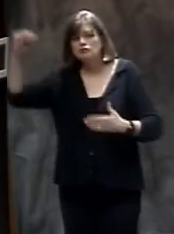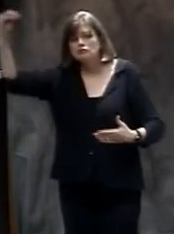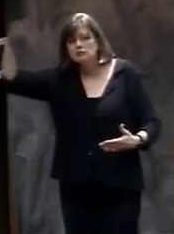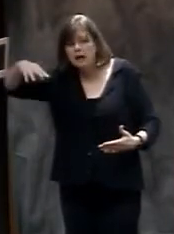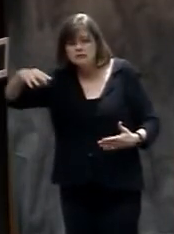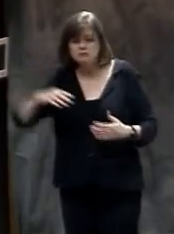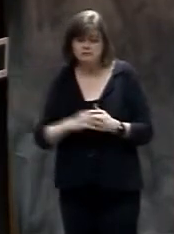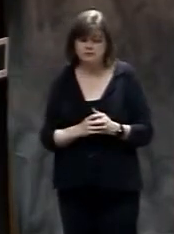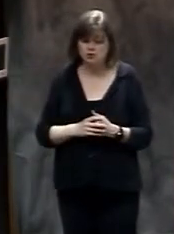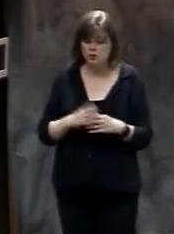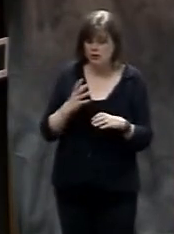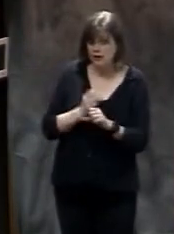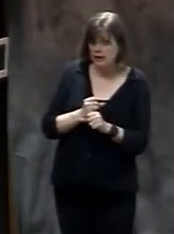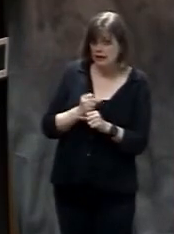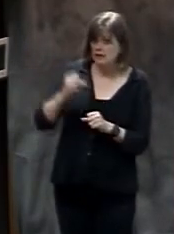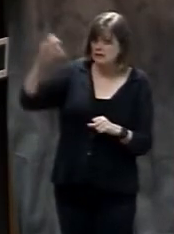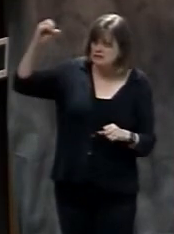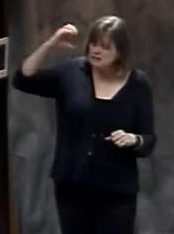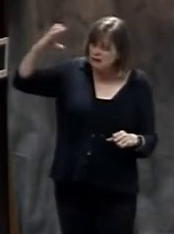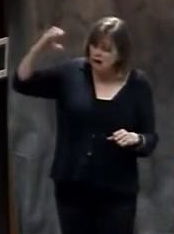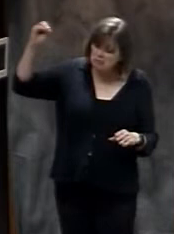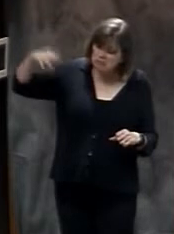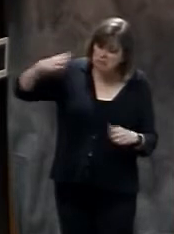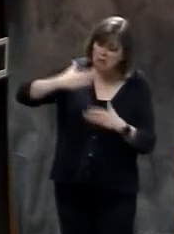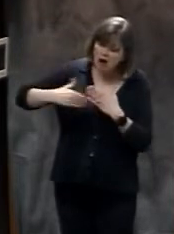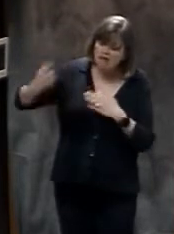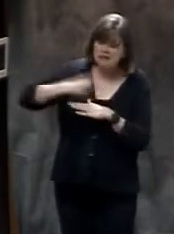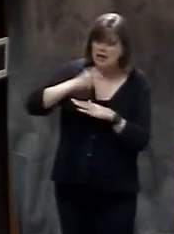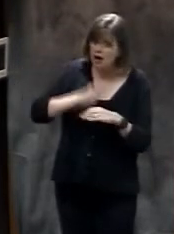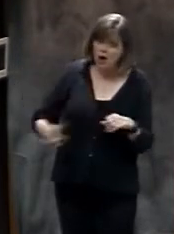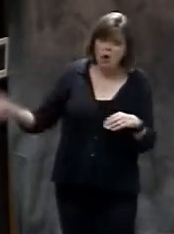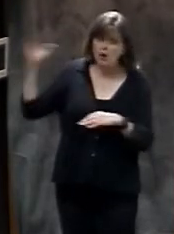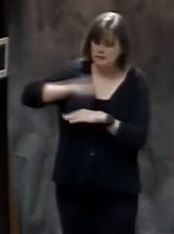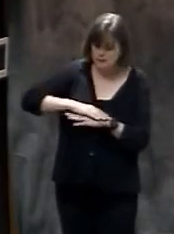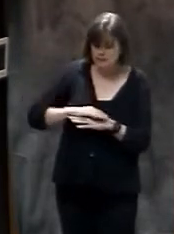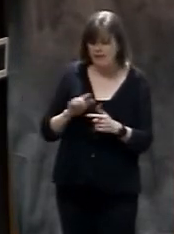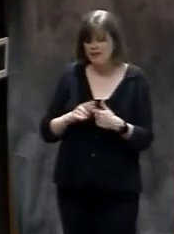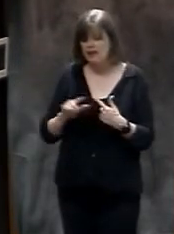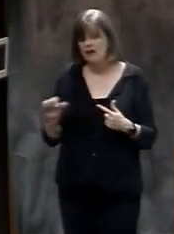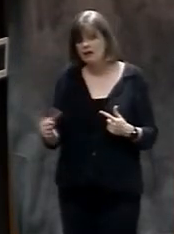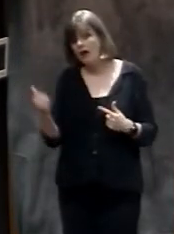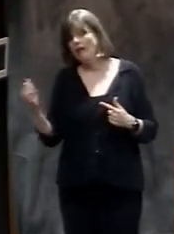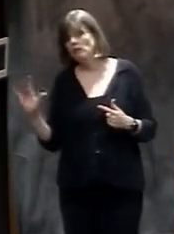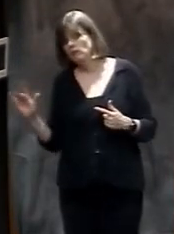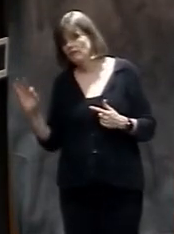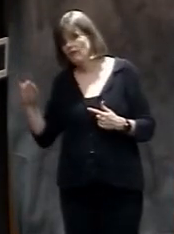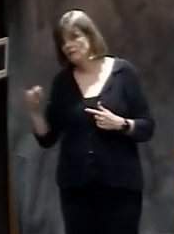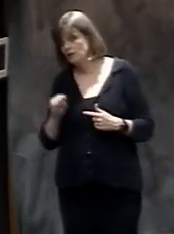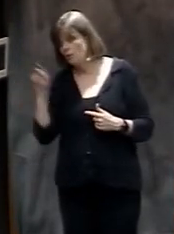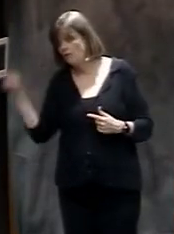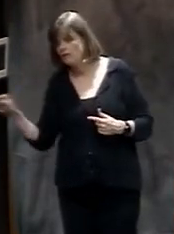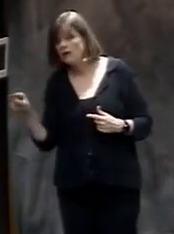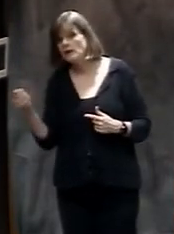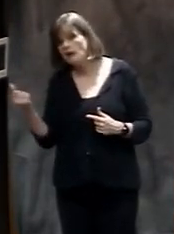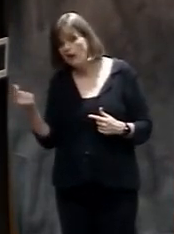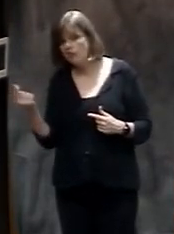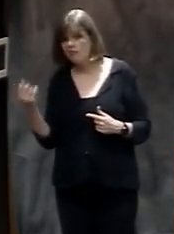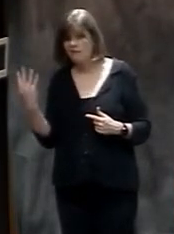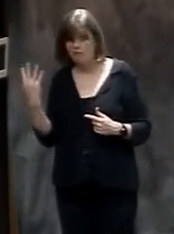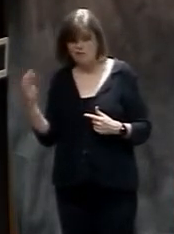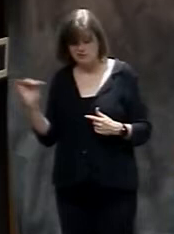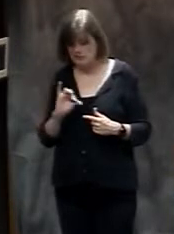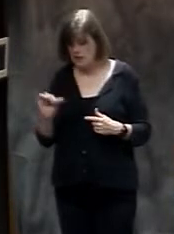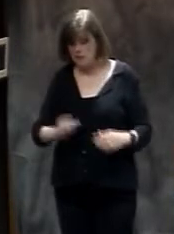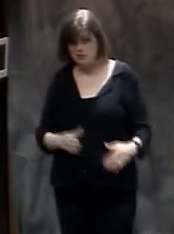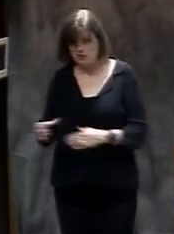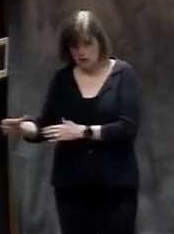getting sunlight part of the day, but not all of the day. And then also about 25 feet away, we have another set of 4 identical containers, and